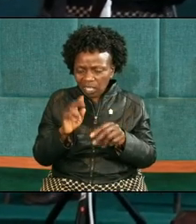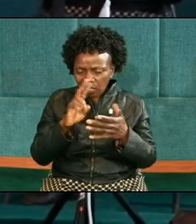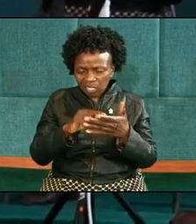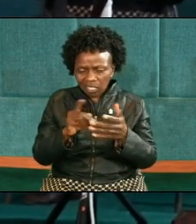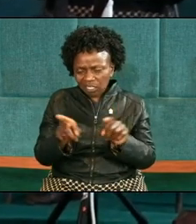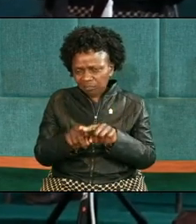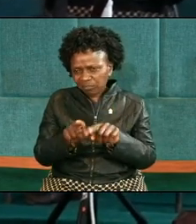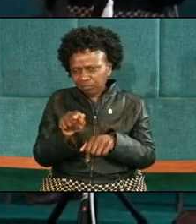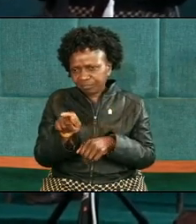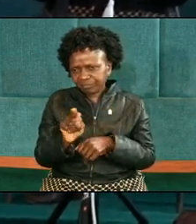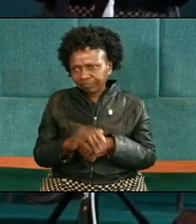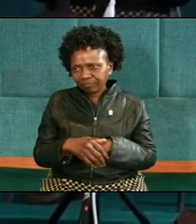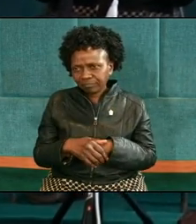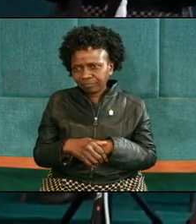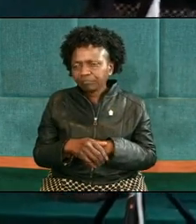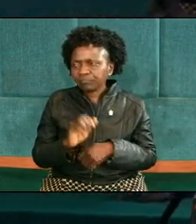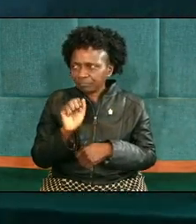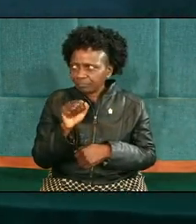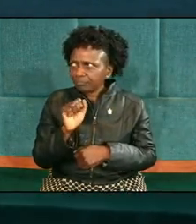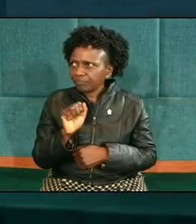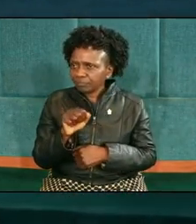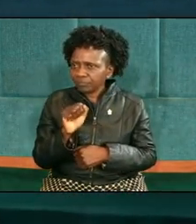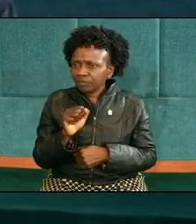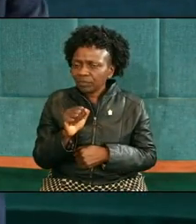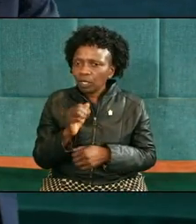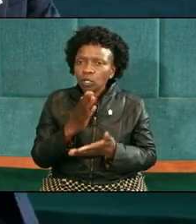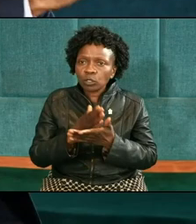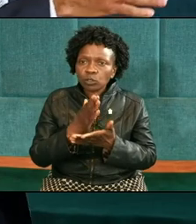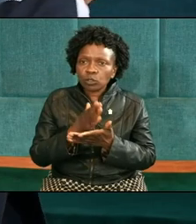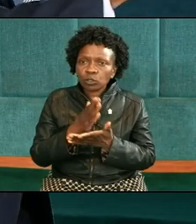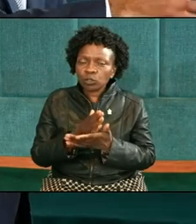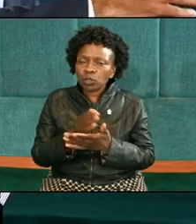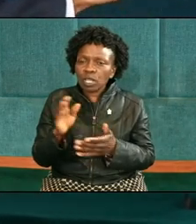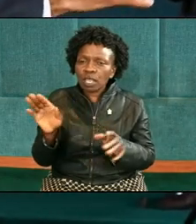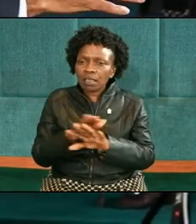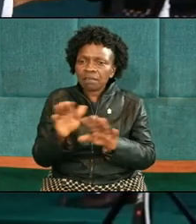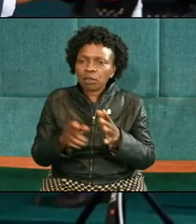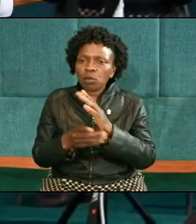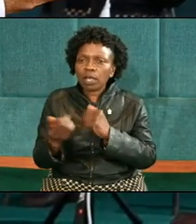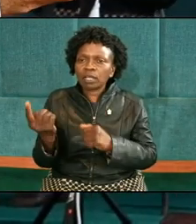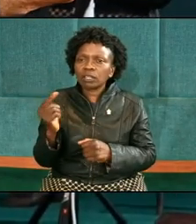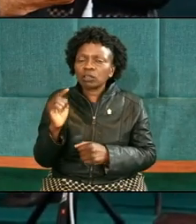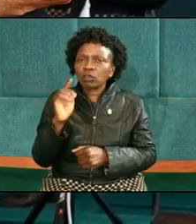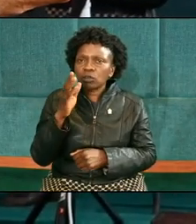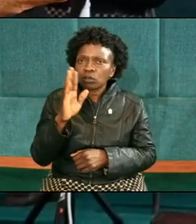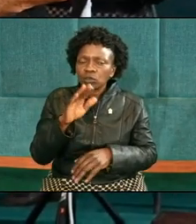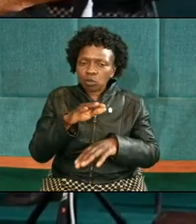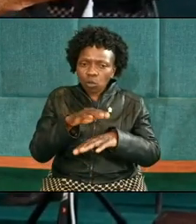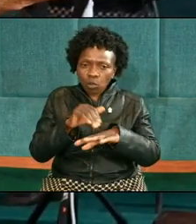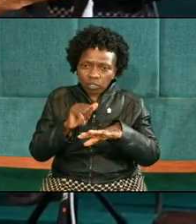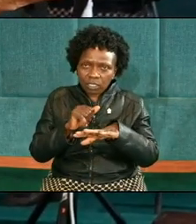that. Mm-hmm. In fact, everyone God calls,